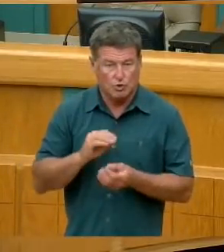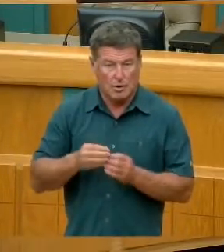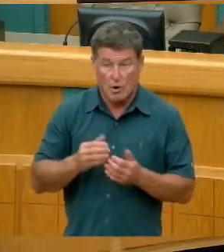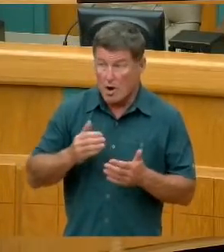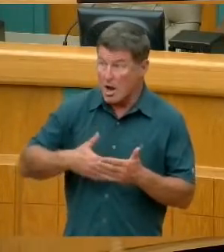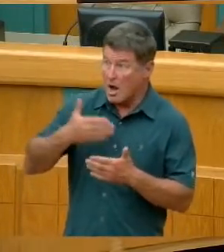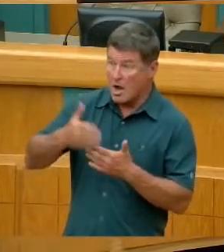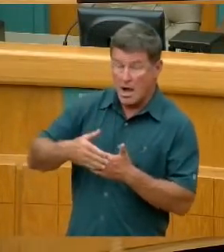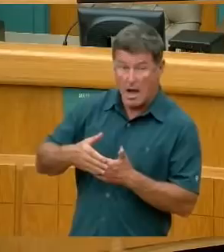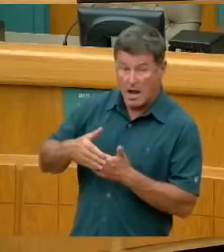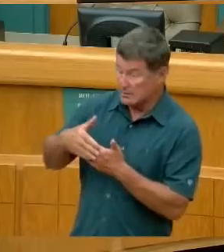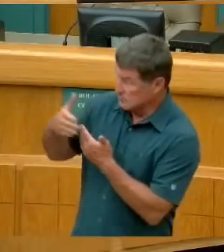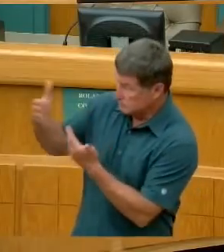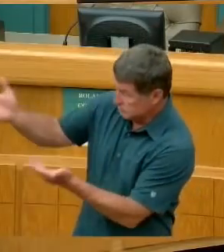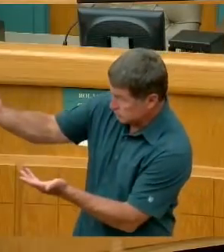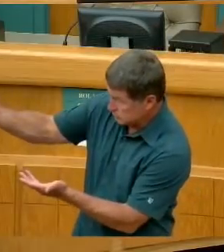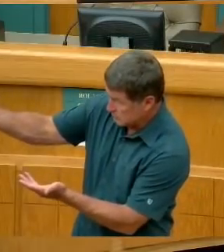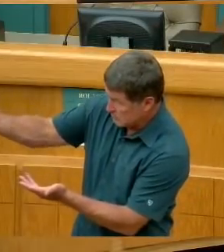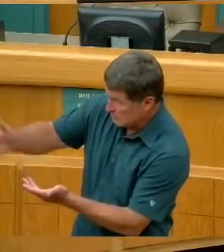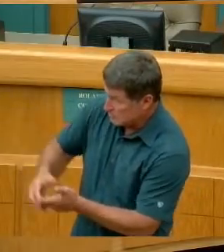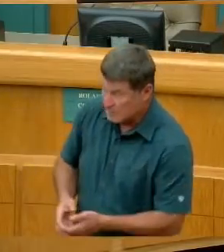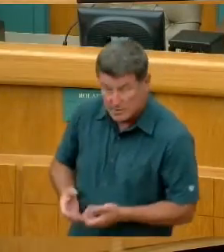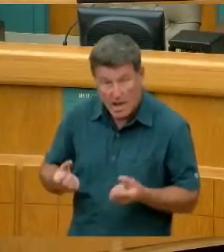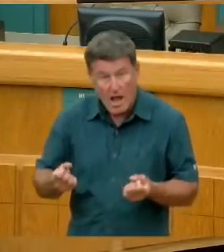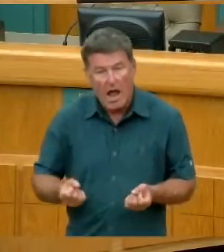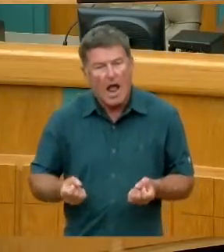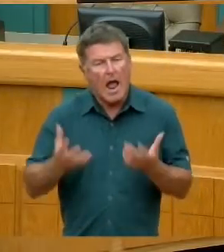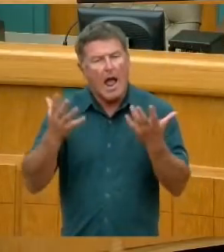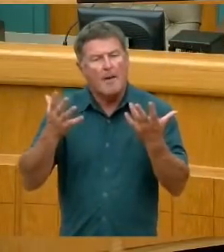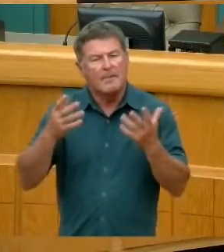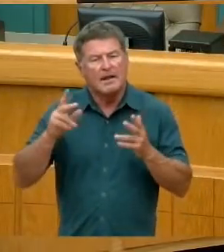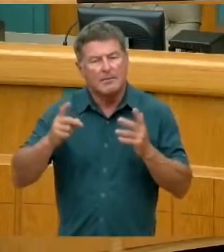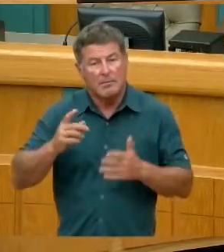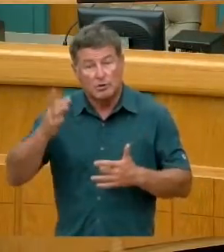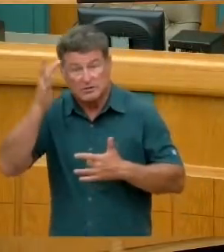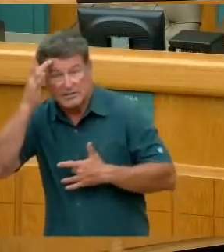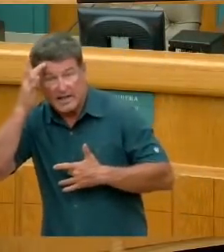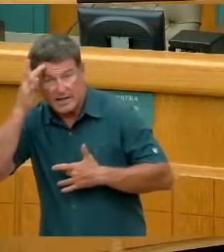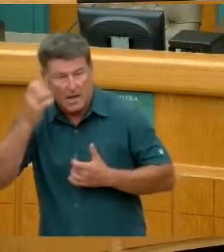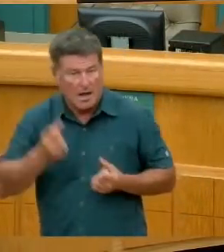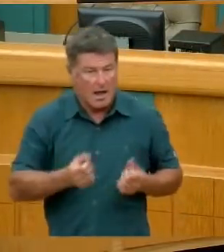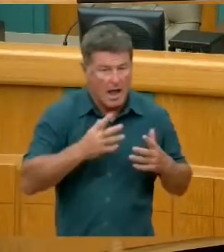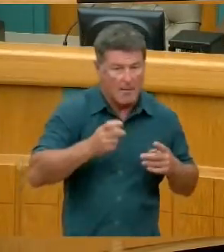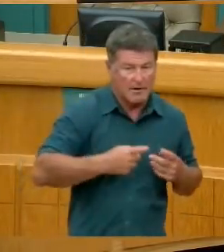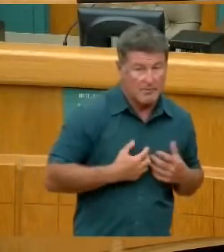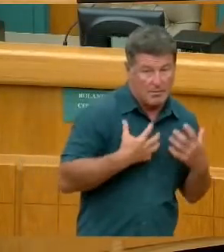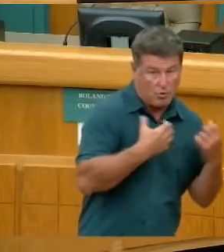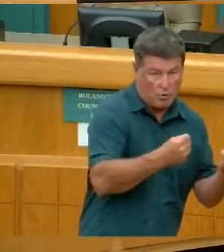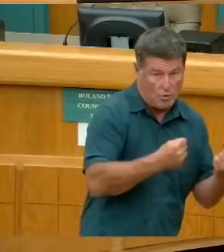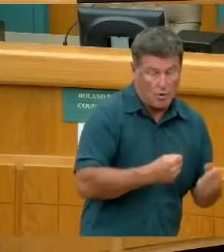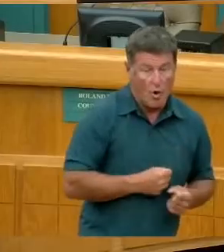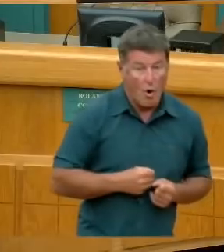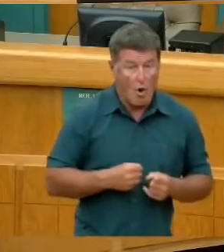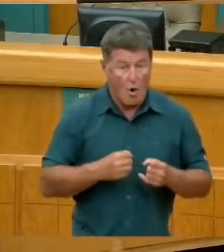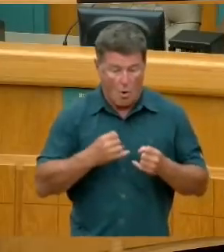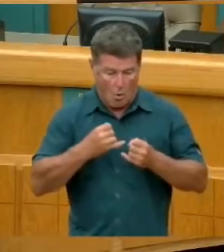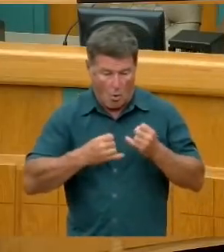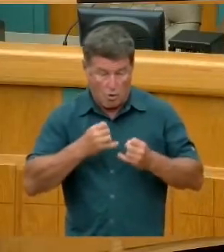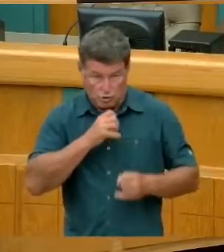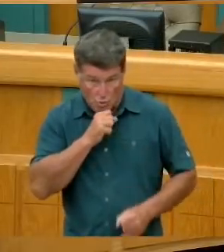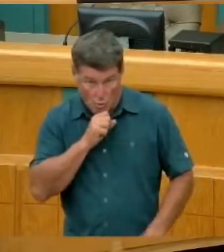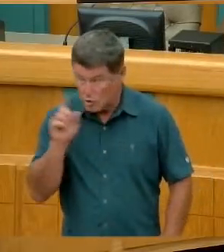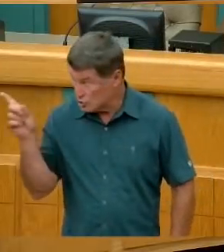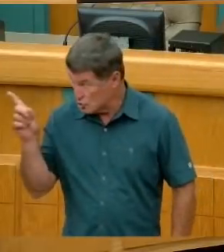for today. When we go to the next chart, we can see the number of active cases compared to recovered. So that orange slice is the